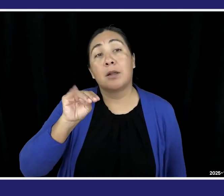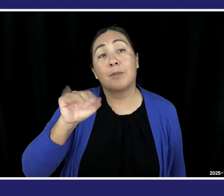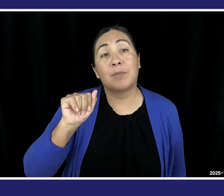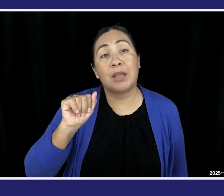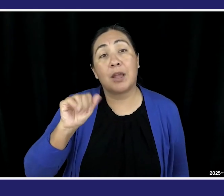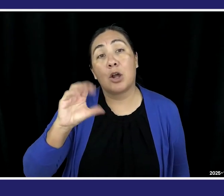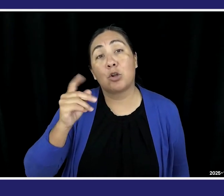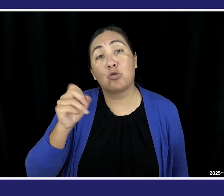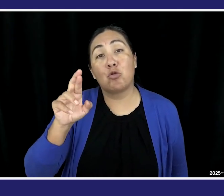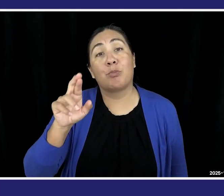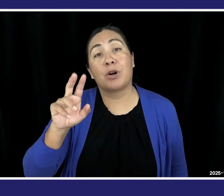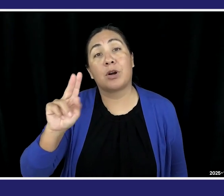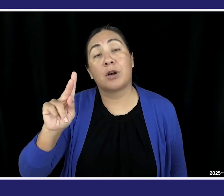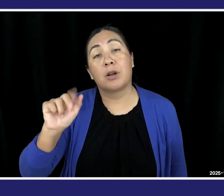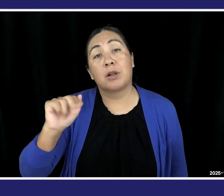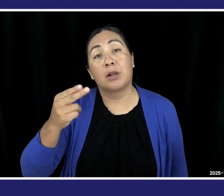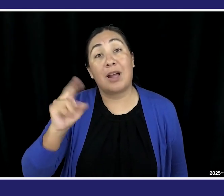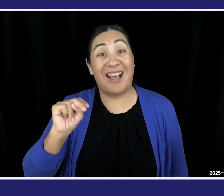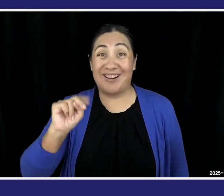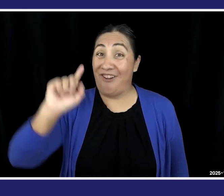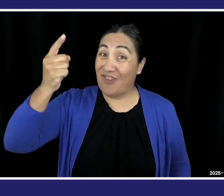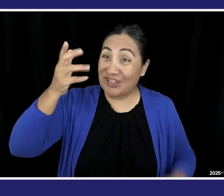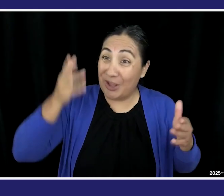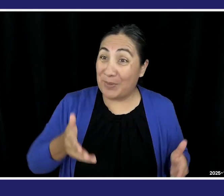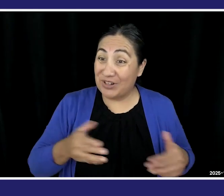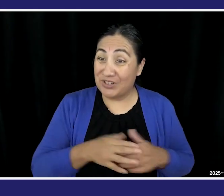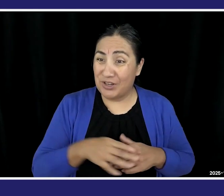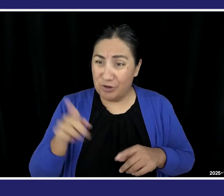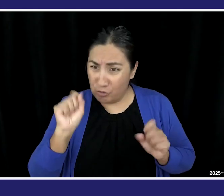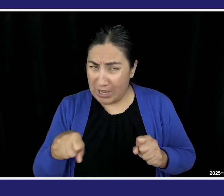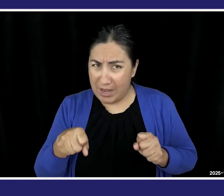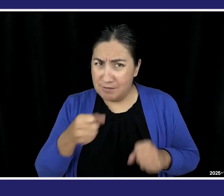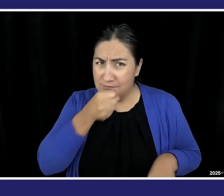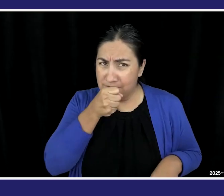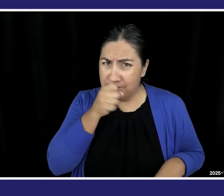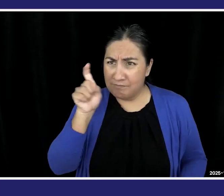Cooper-Kong, you are the first person. Are you able to unmute?